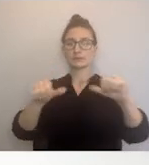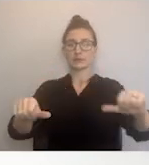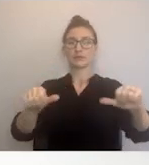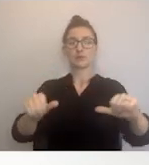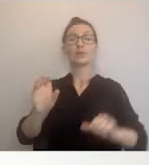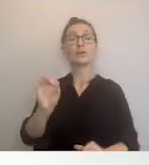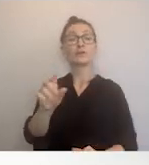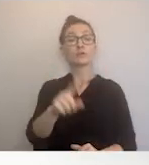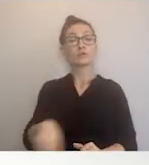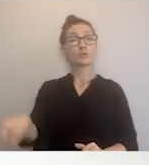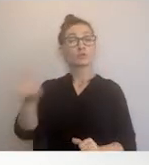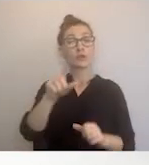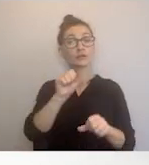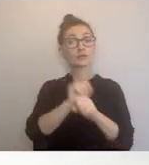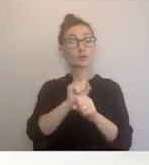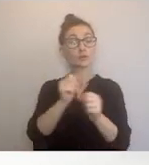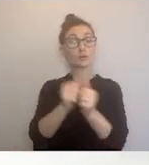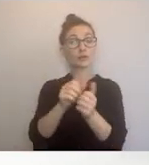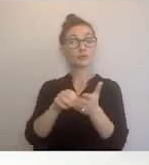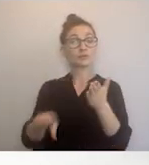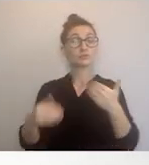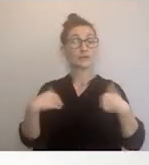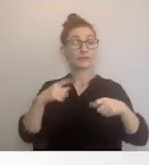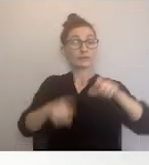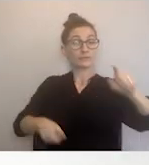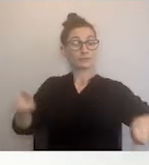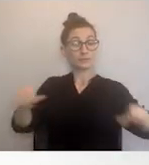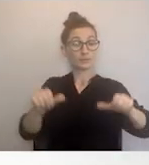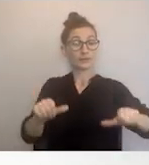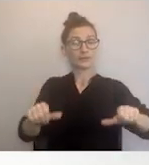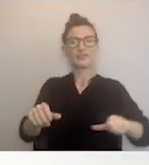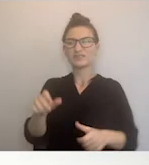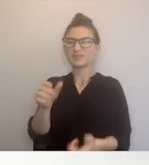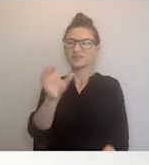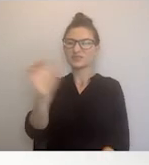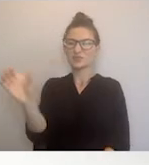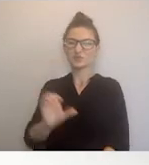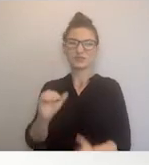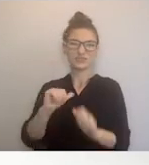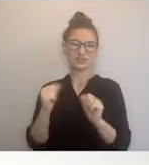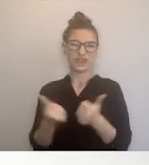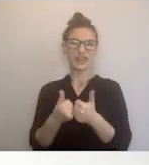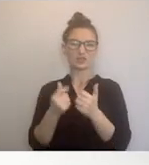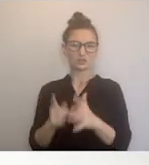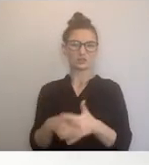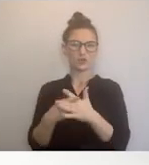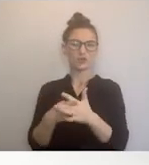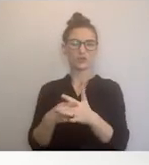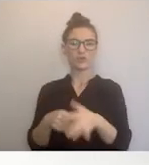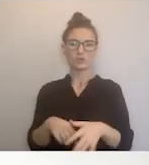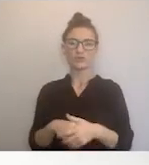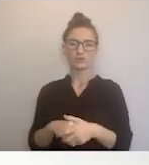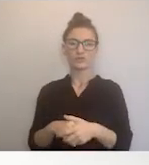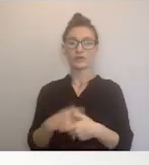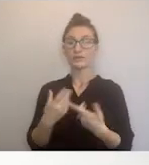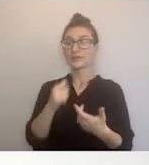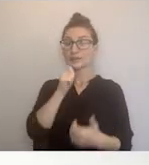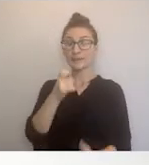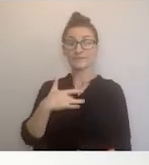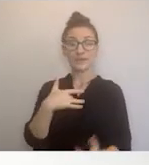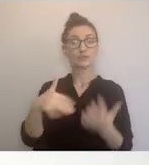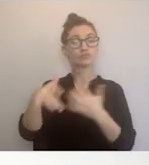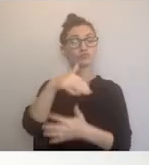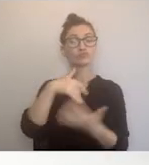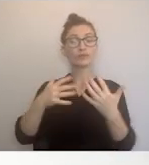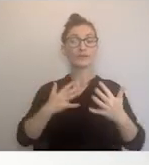as accessible as possible. If anyone's worked with students with varying abilities, you know that Zoom is kind of a challenge to get started with, because everyone,